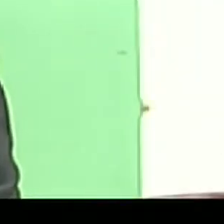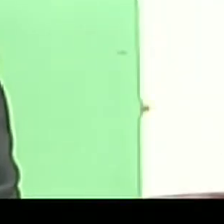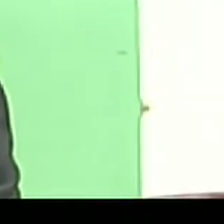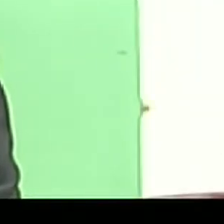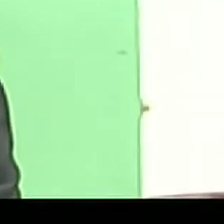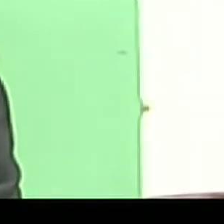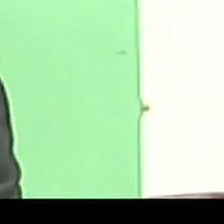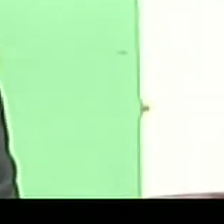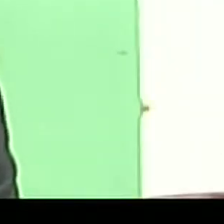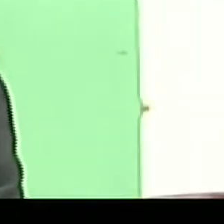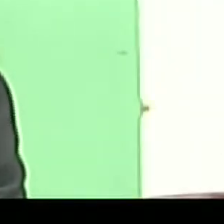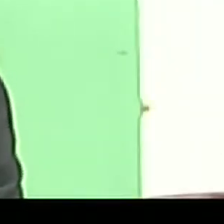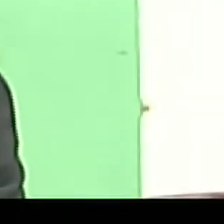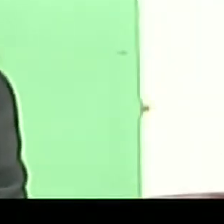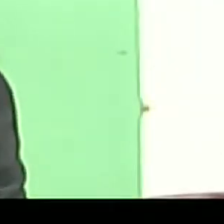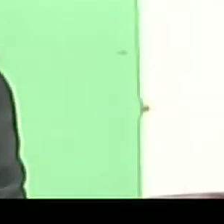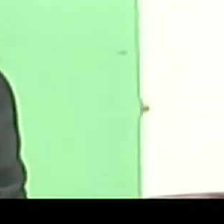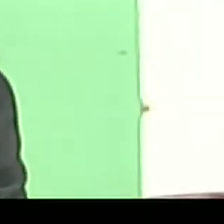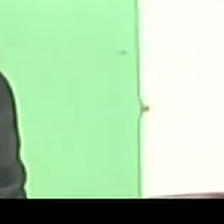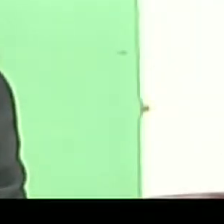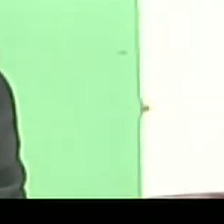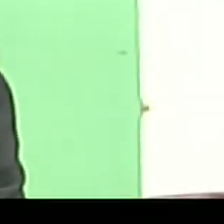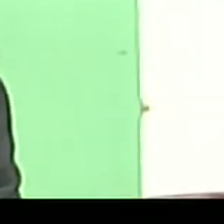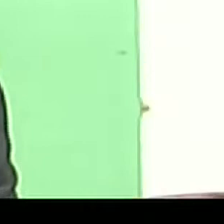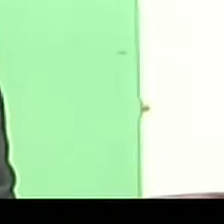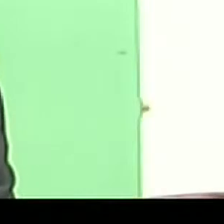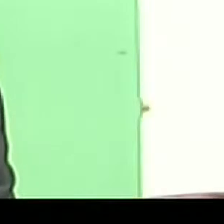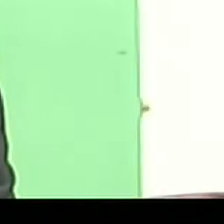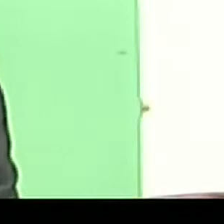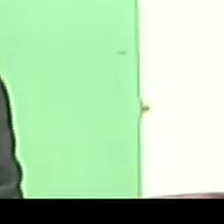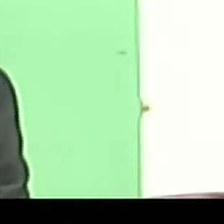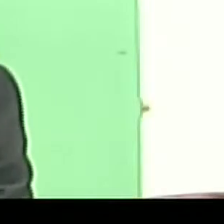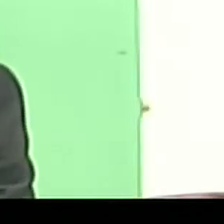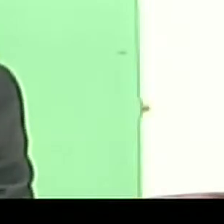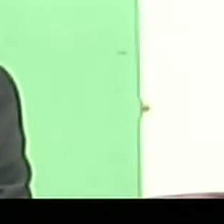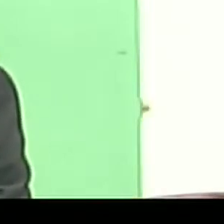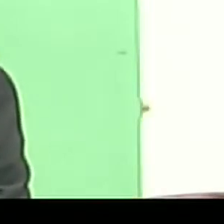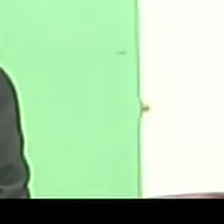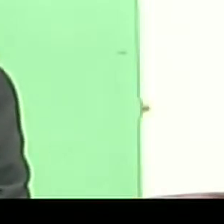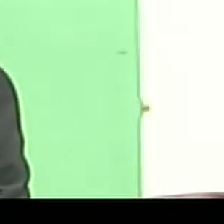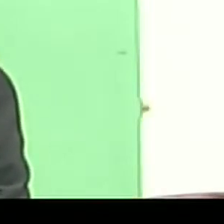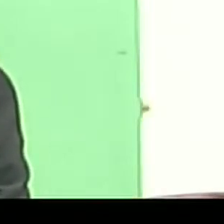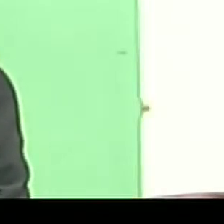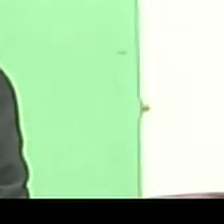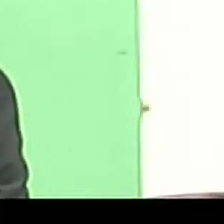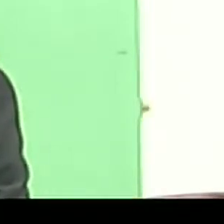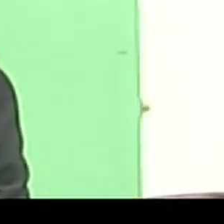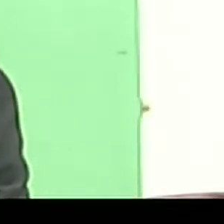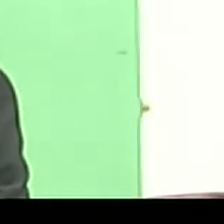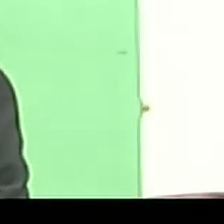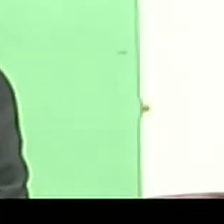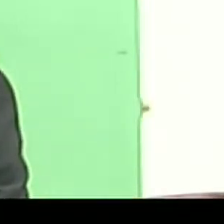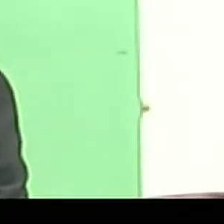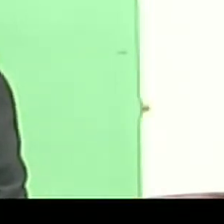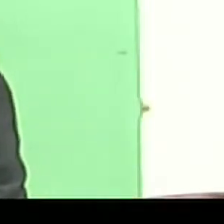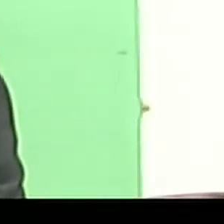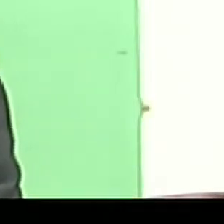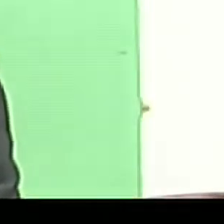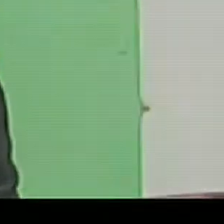And find out if the World Relay's baton is leaving the country. The Bahamas tonight, the National Report starts now.